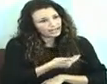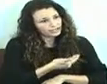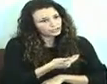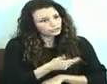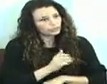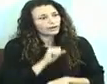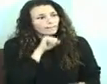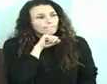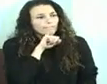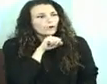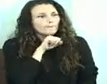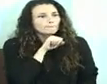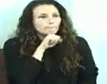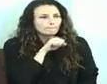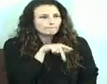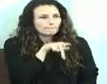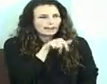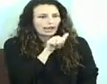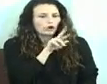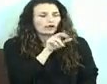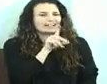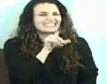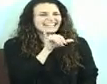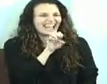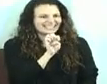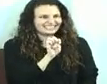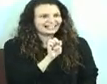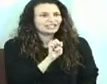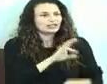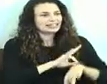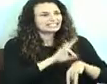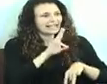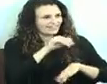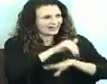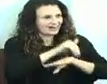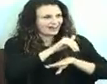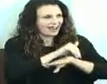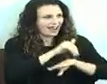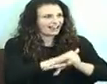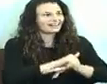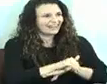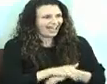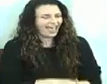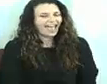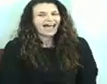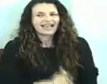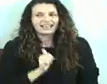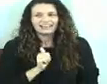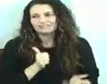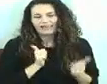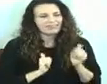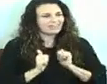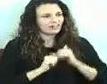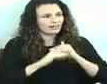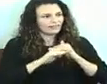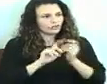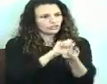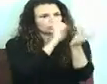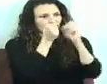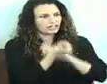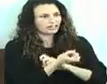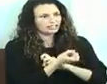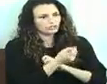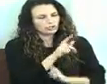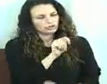prom paradise. Starting at 7 p.m., our fellowship hall and theater level will be transformed into a tropical